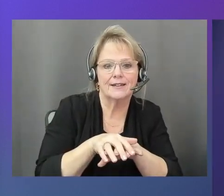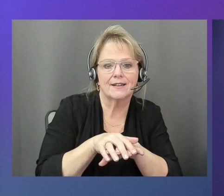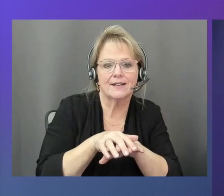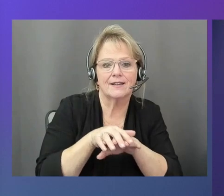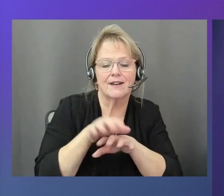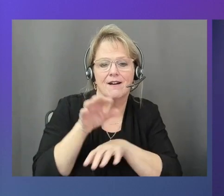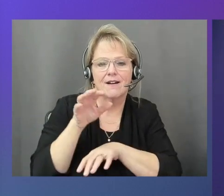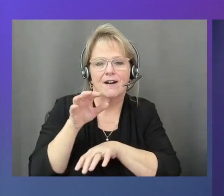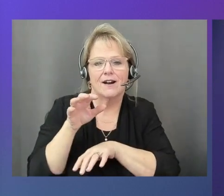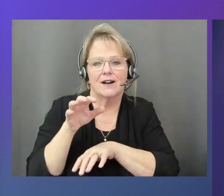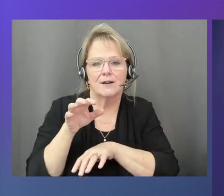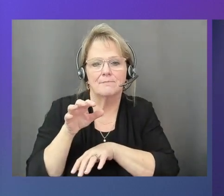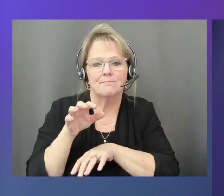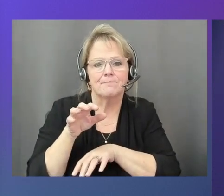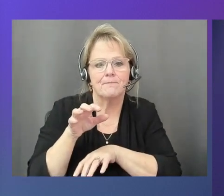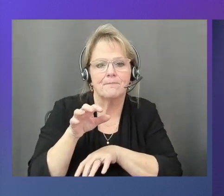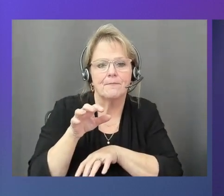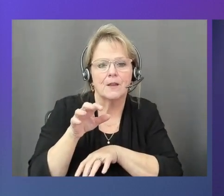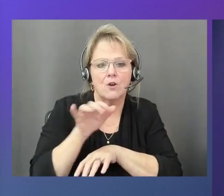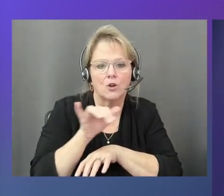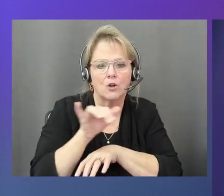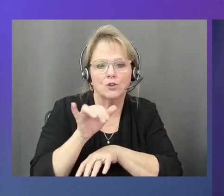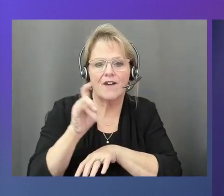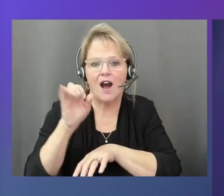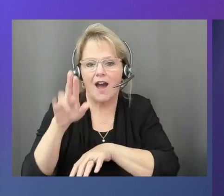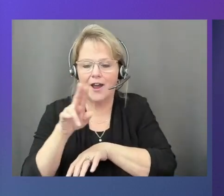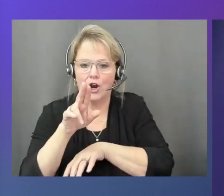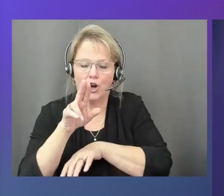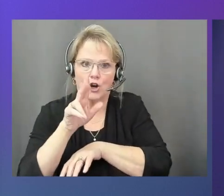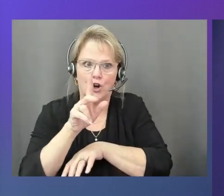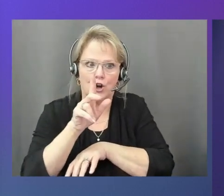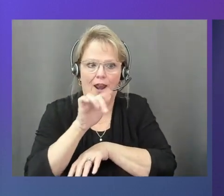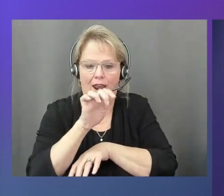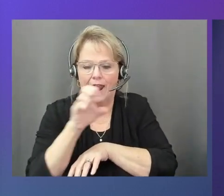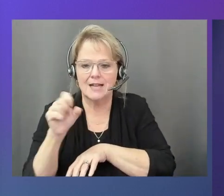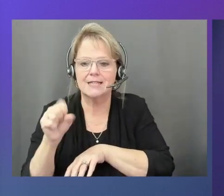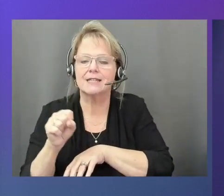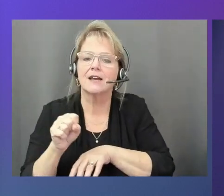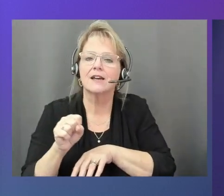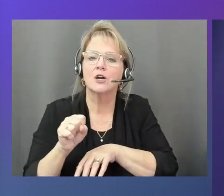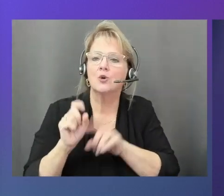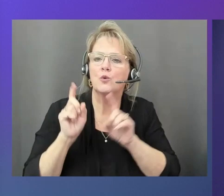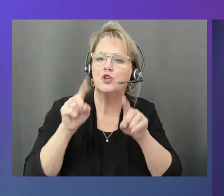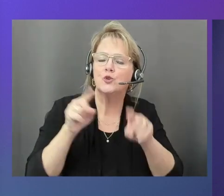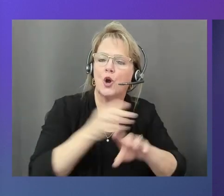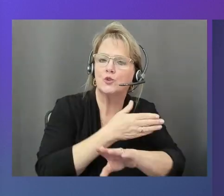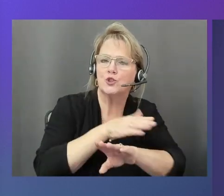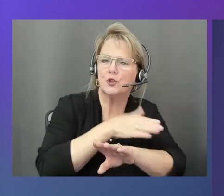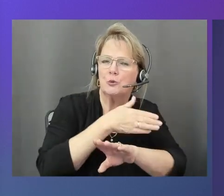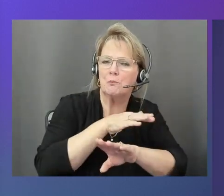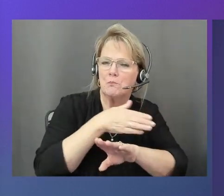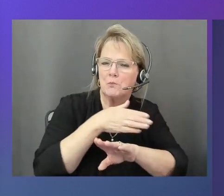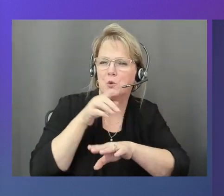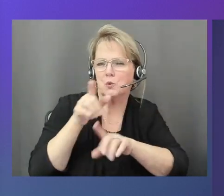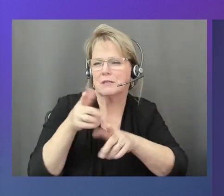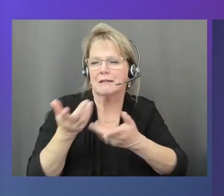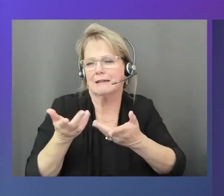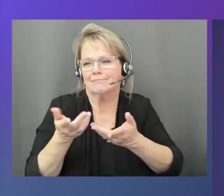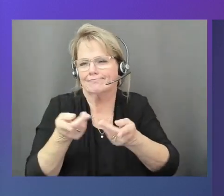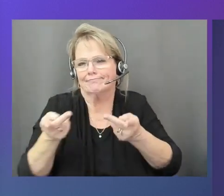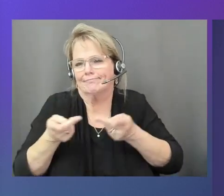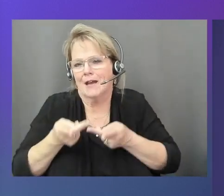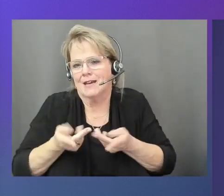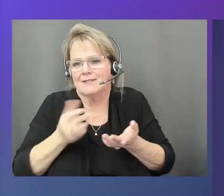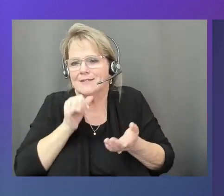and music festivals, it's not just a DJ and some people dancing. There's a lot of